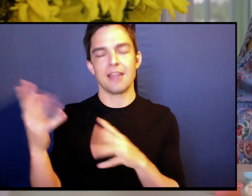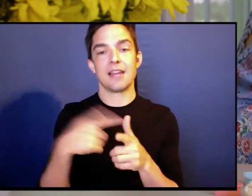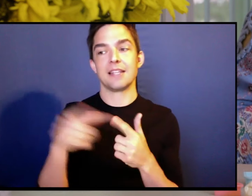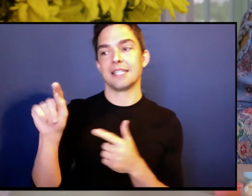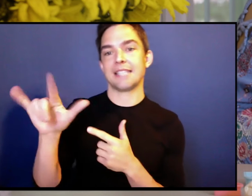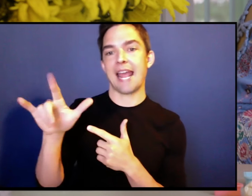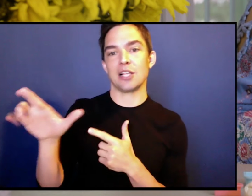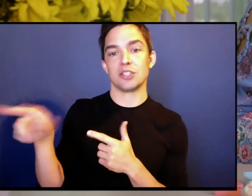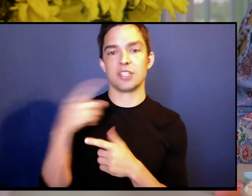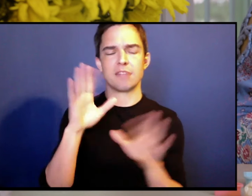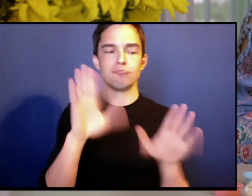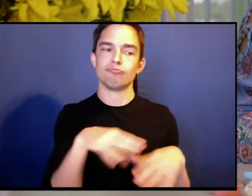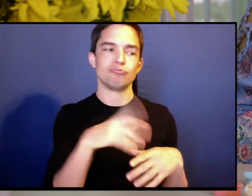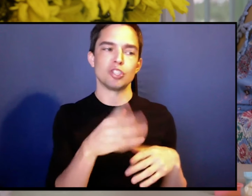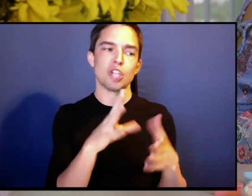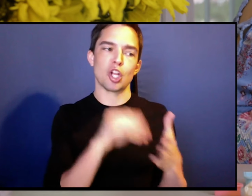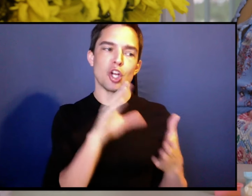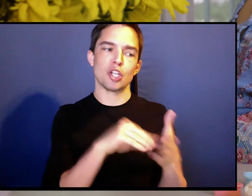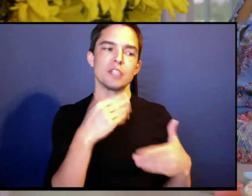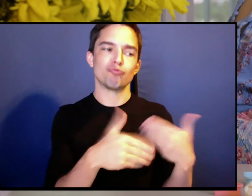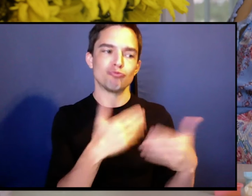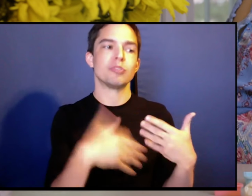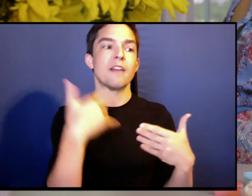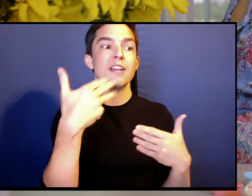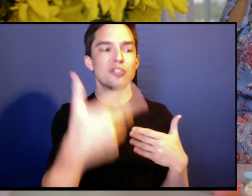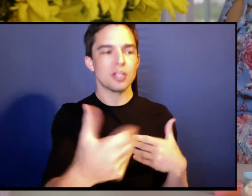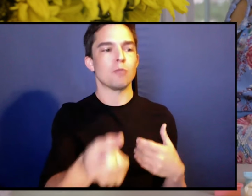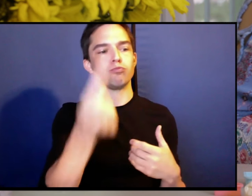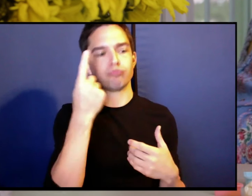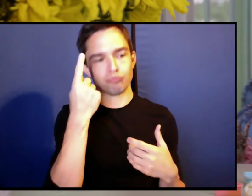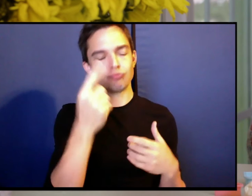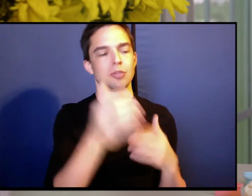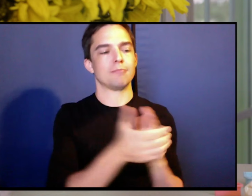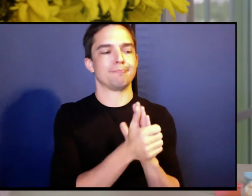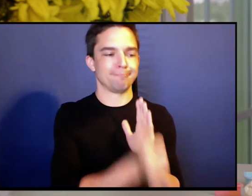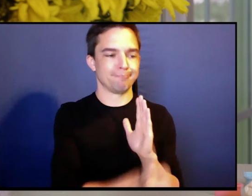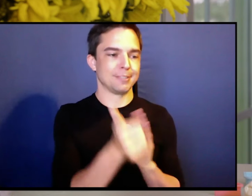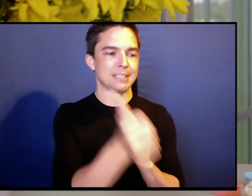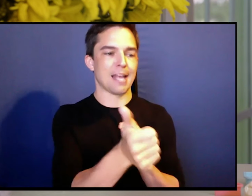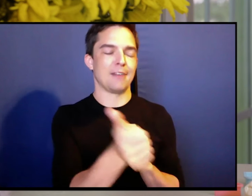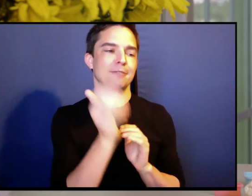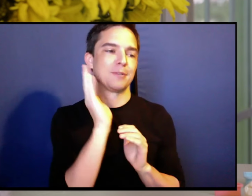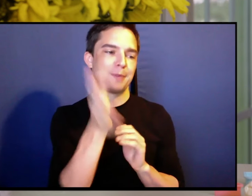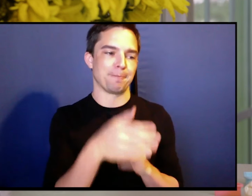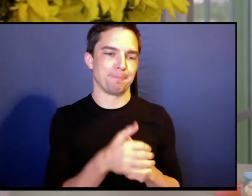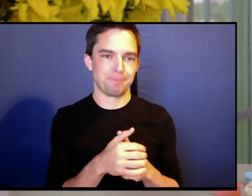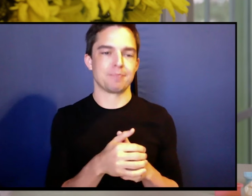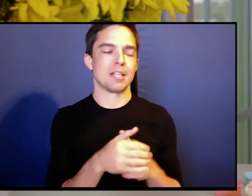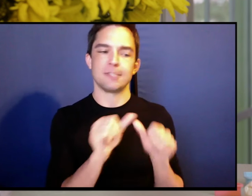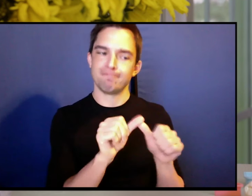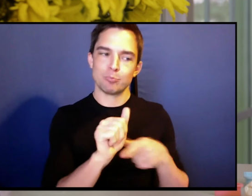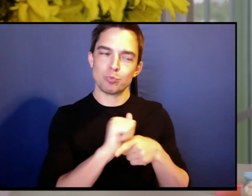told me, it's just a learning curve. You'll learn it eventually and you'll be able to do it by yourself. Just